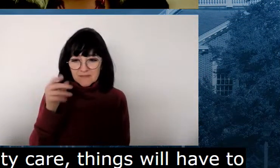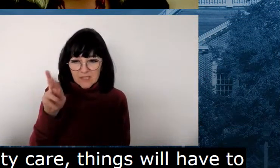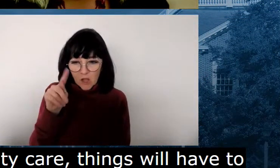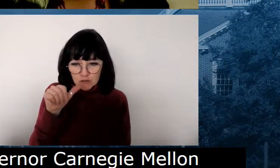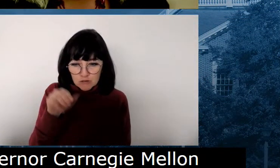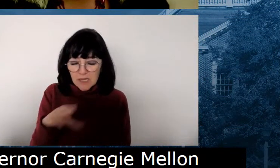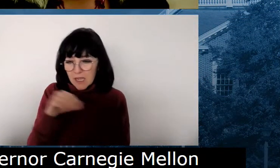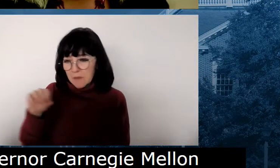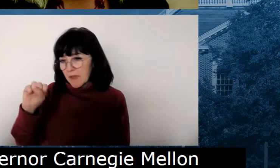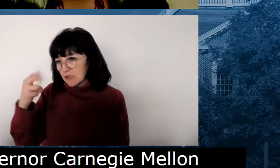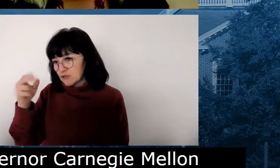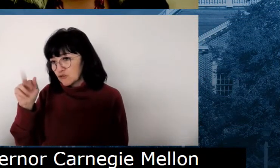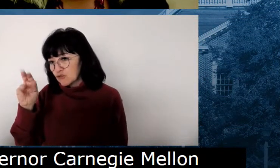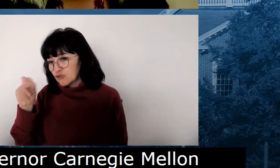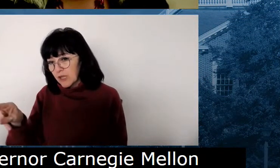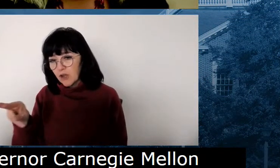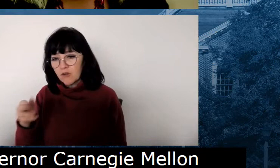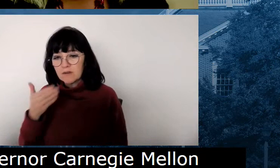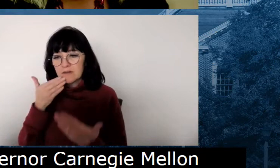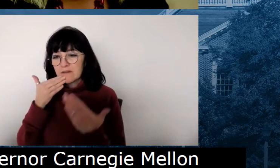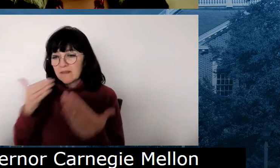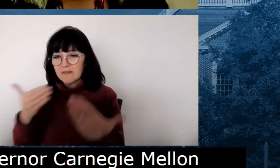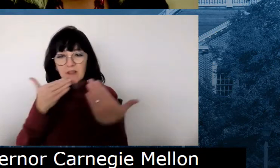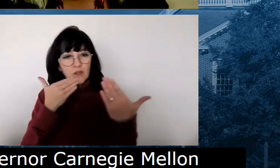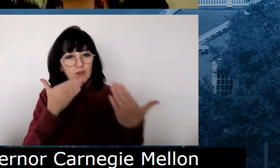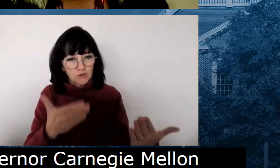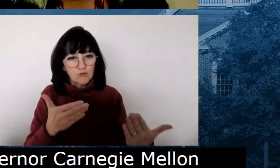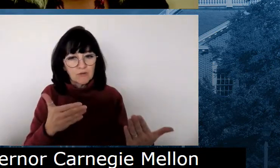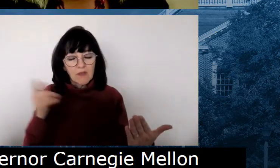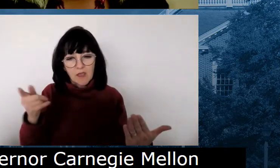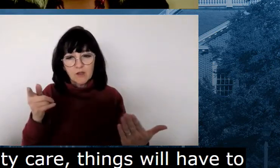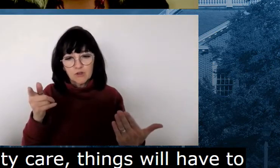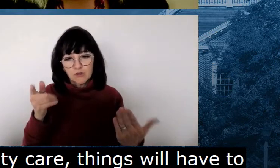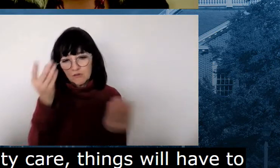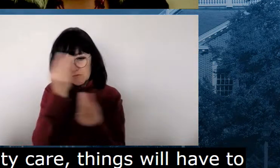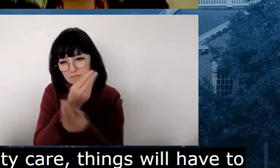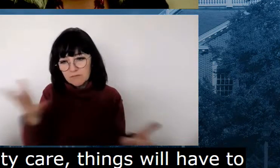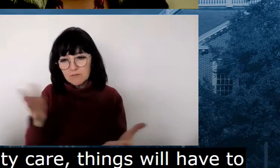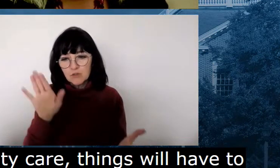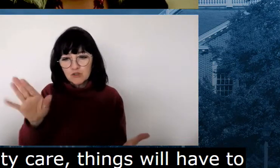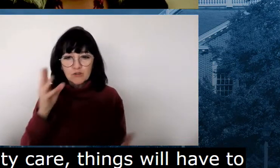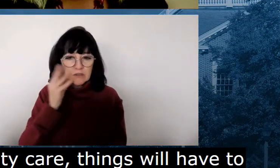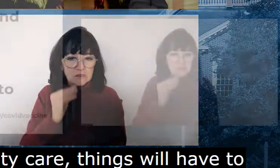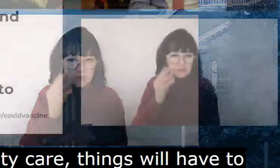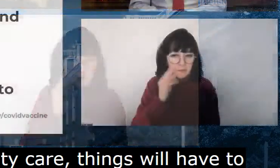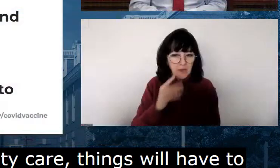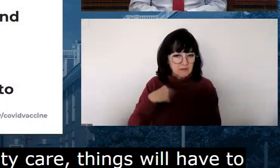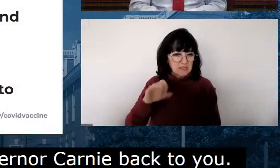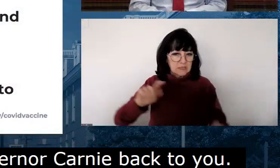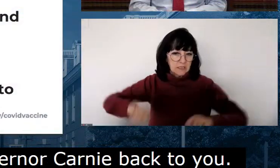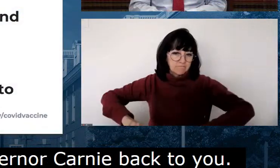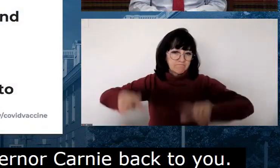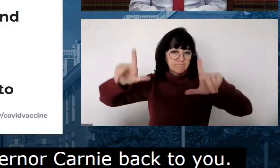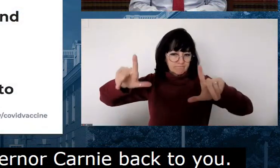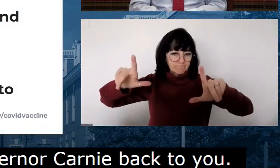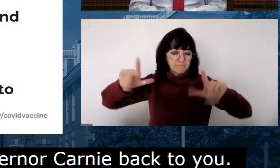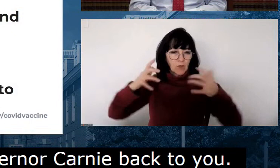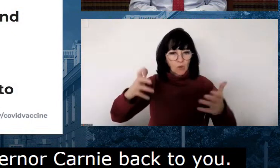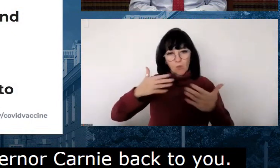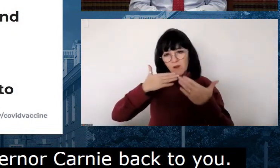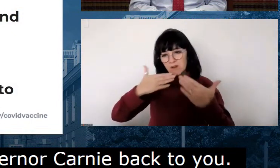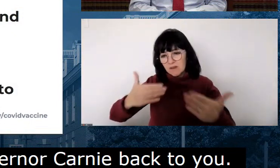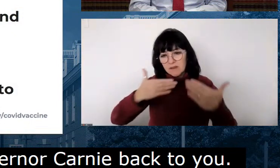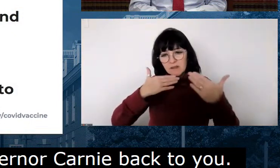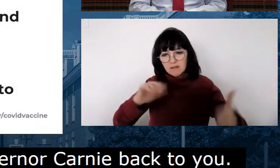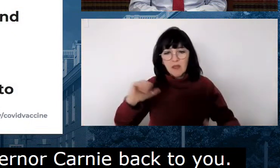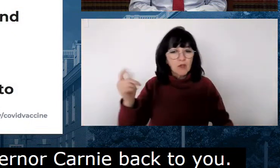you for sharing your experience. And I'm going to put up, there are things that we all can do to thank our frontline